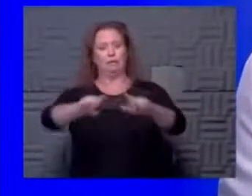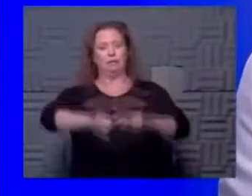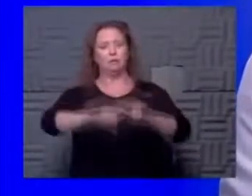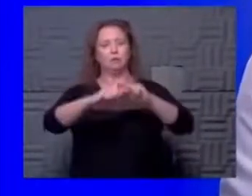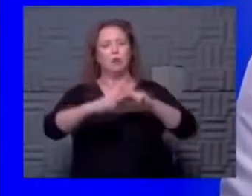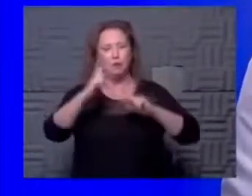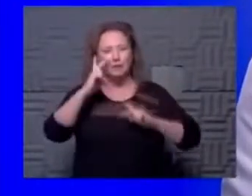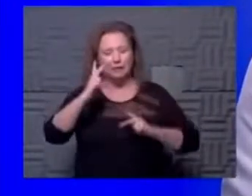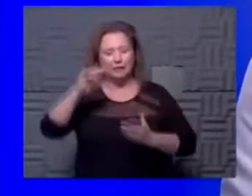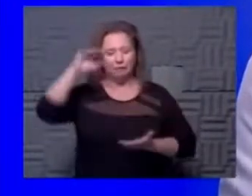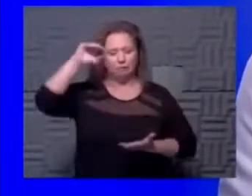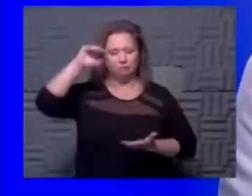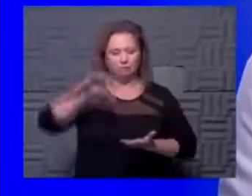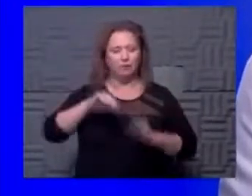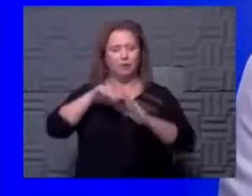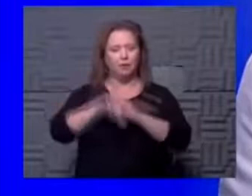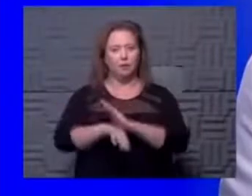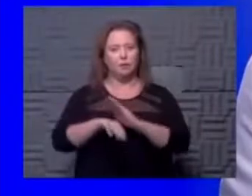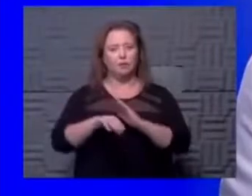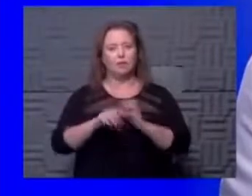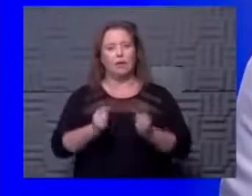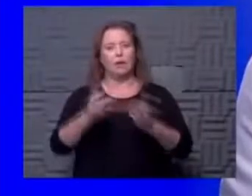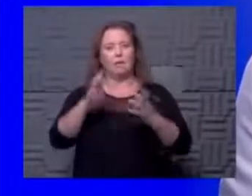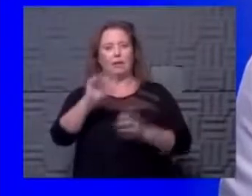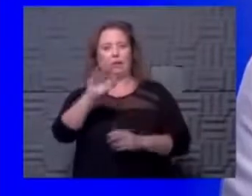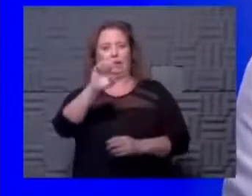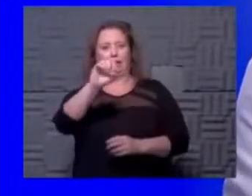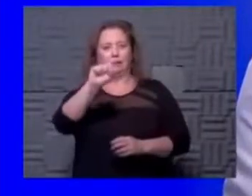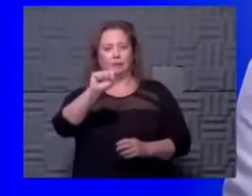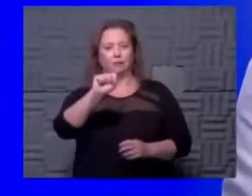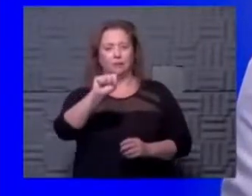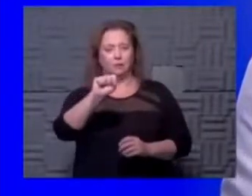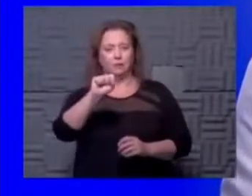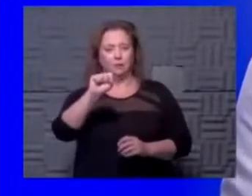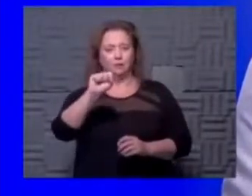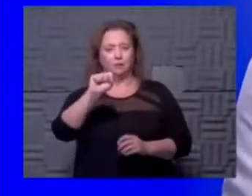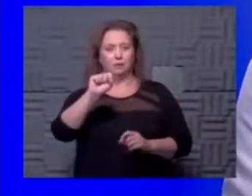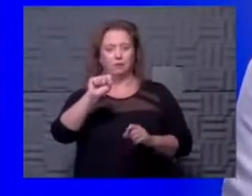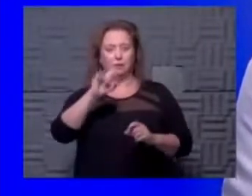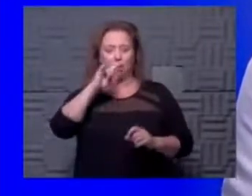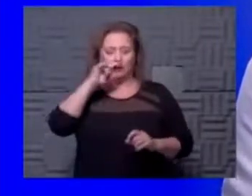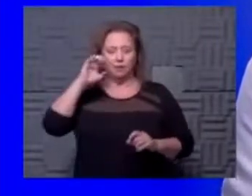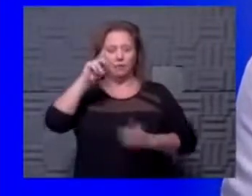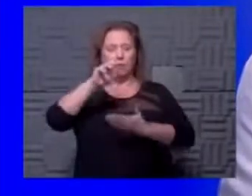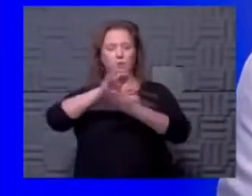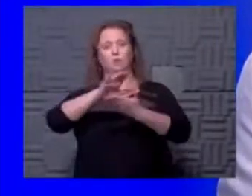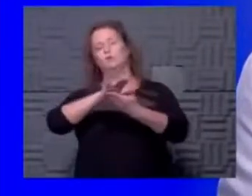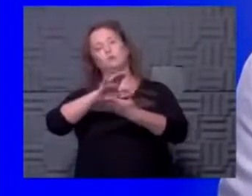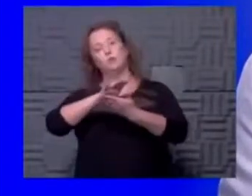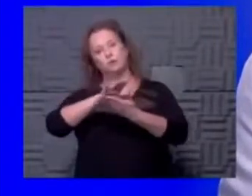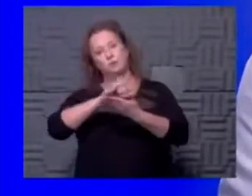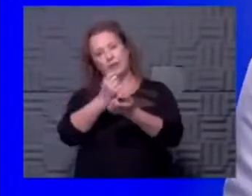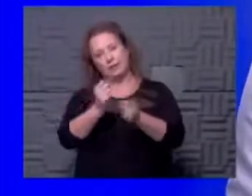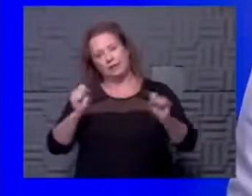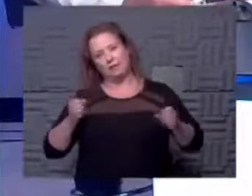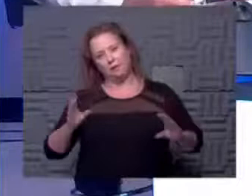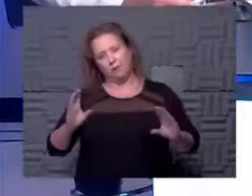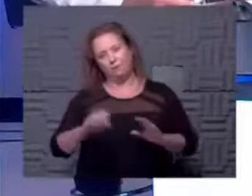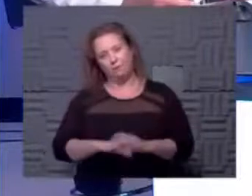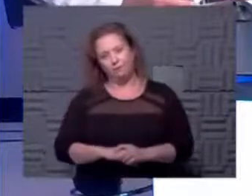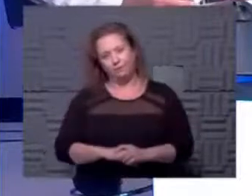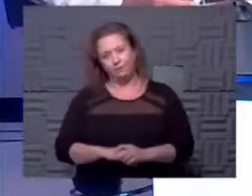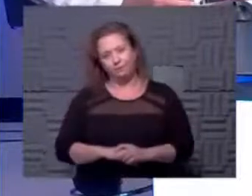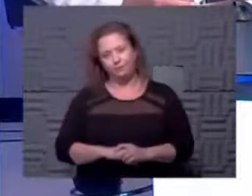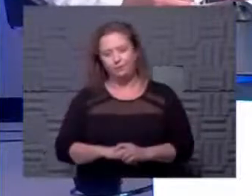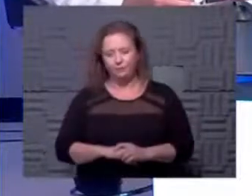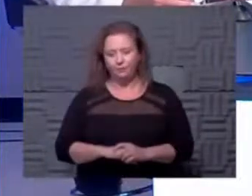better decrease in the amount of new cases so that we can get kids back to school in a safe manner. All